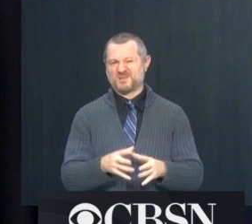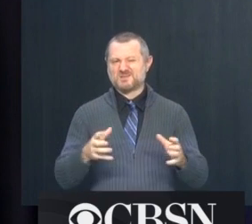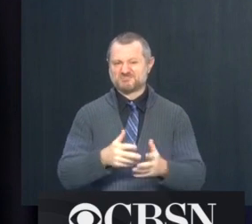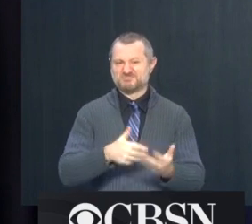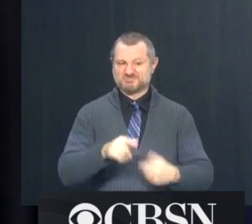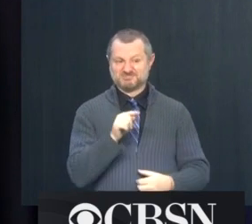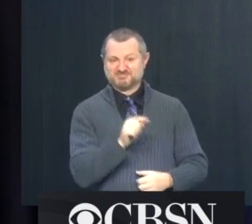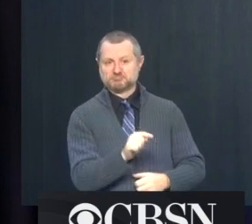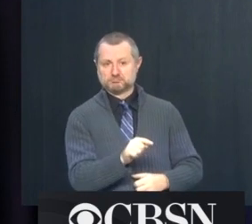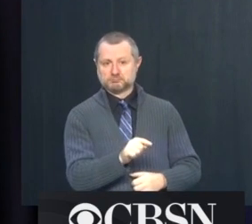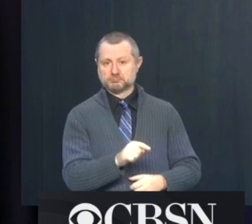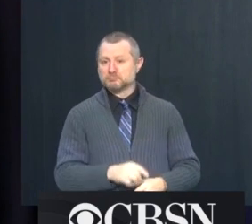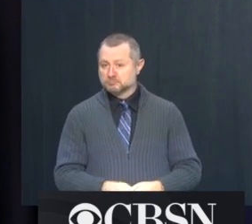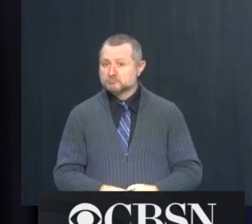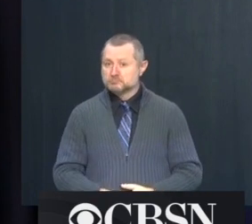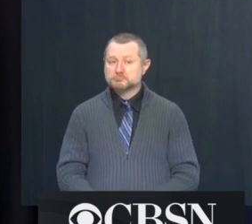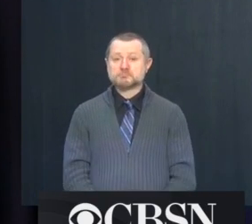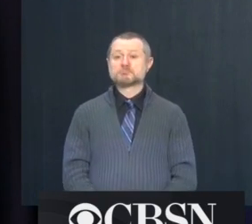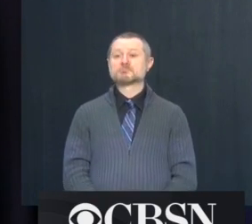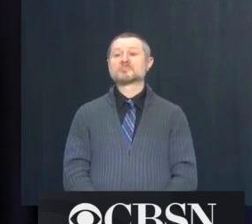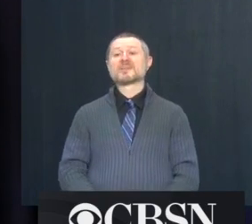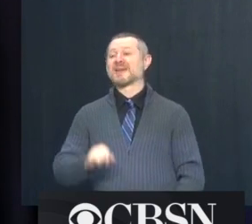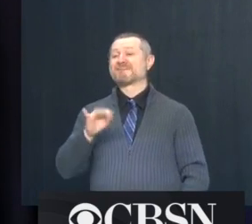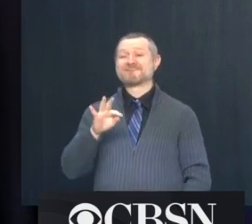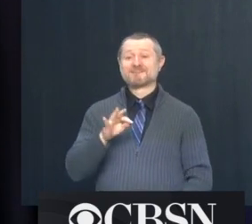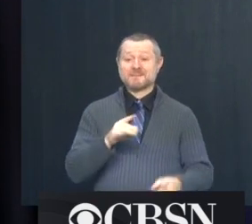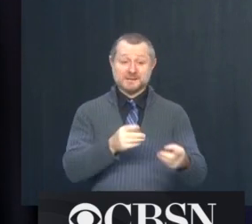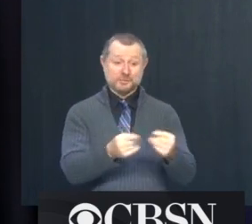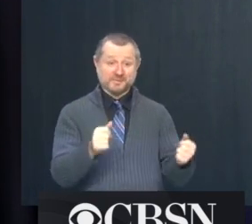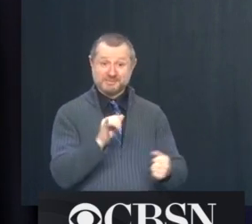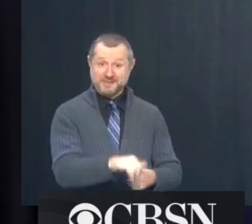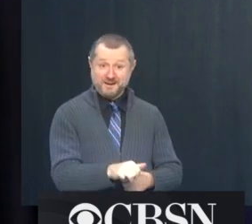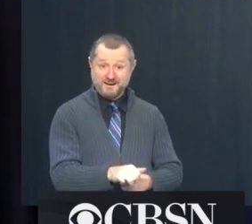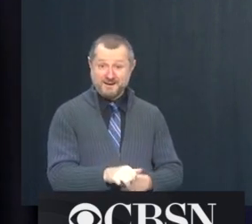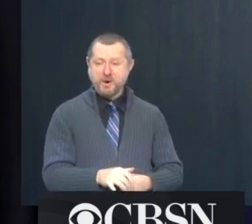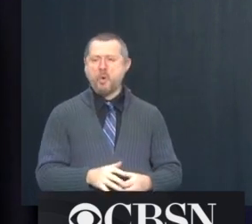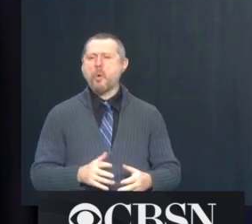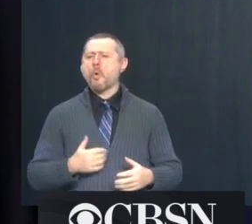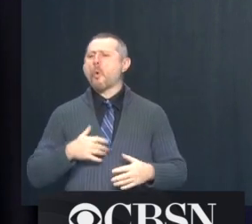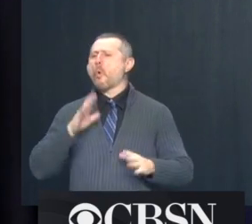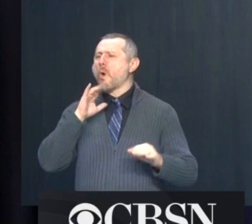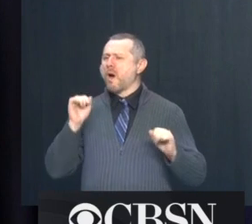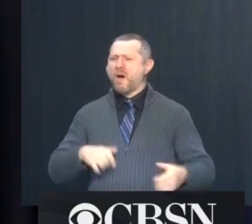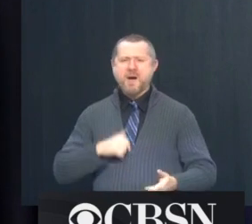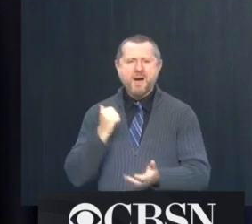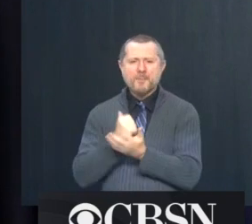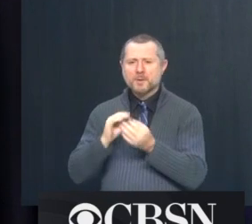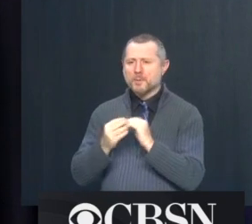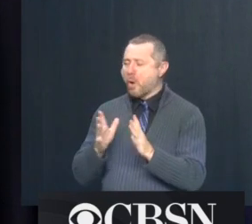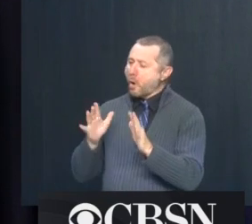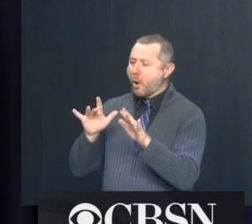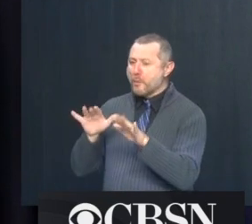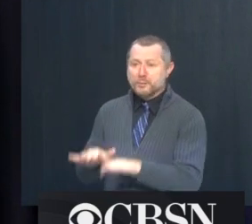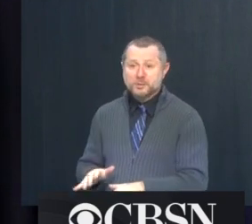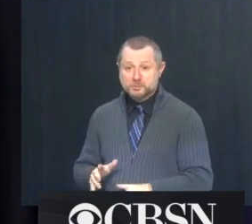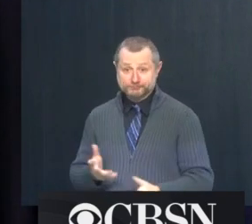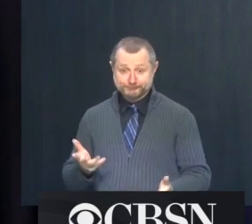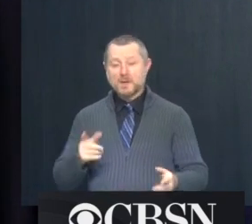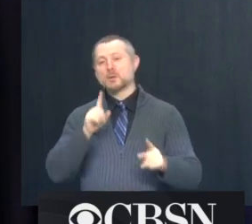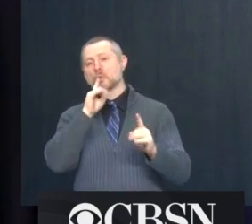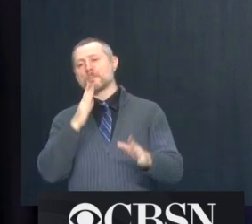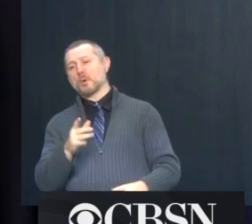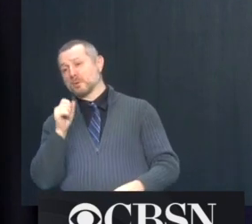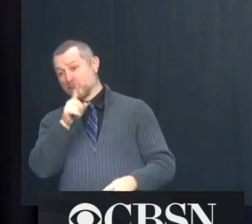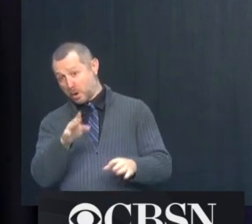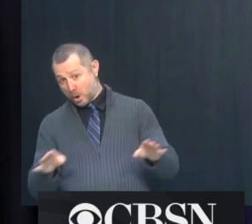Once you get past that, you're talking about a few percentage points here and a few percentage points there. So you've given up on restaurants and gyms and No, so no, on?